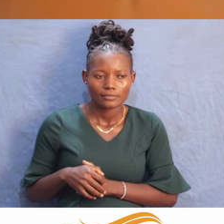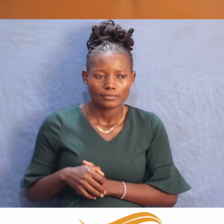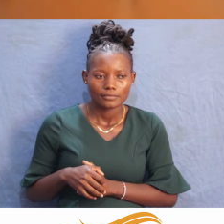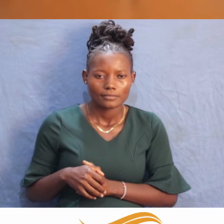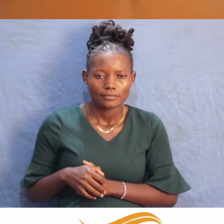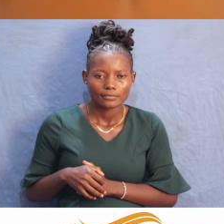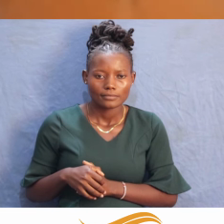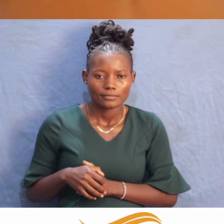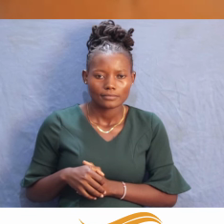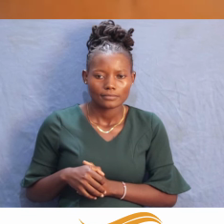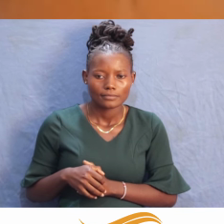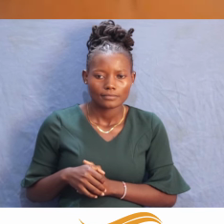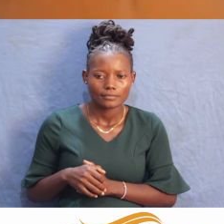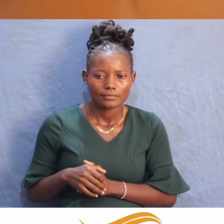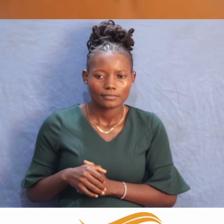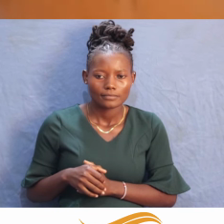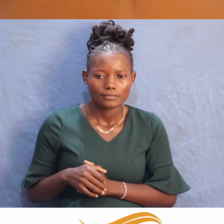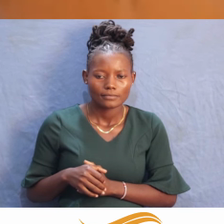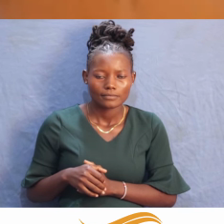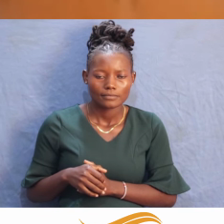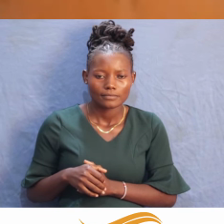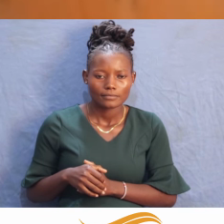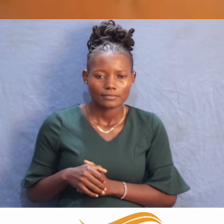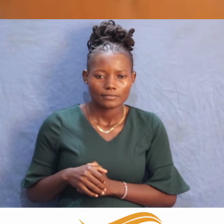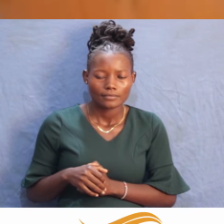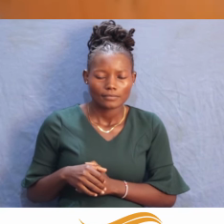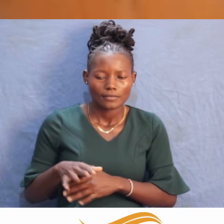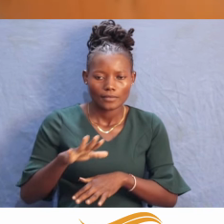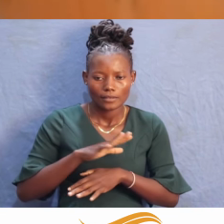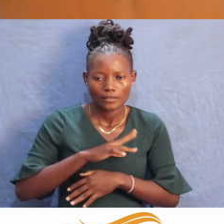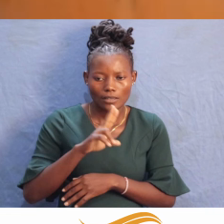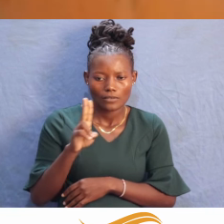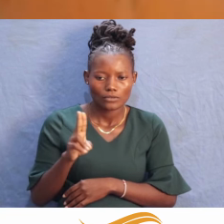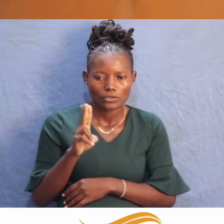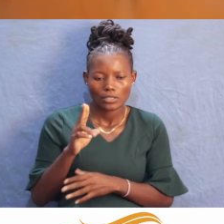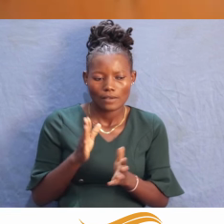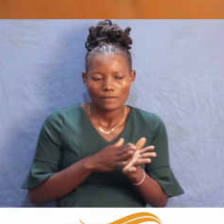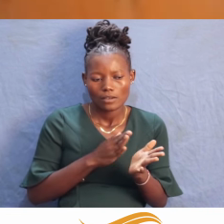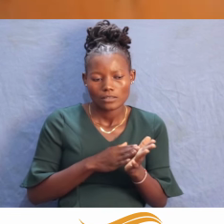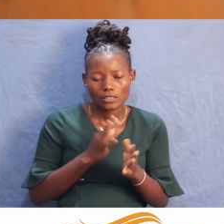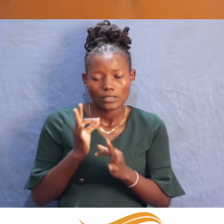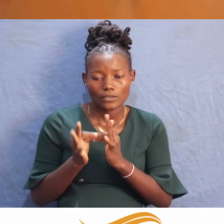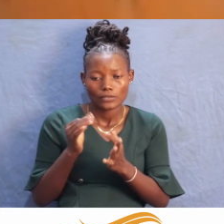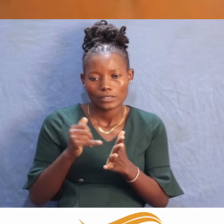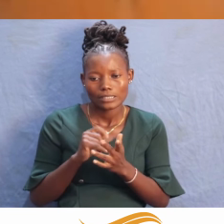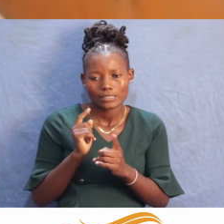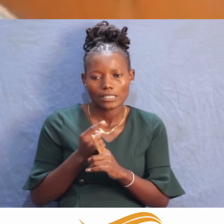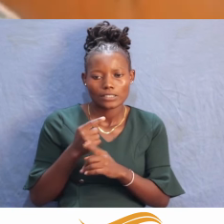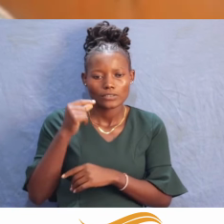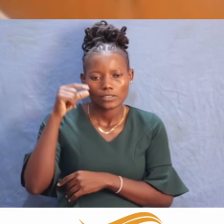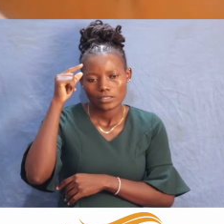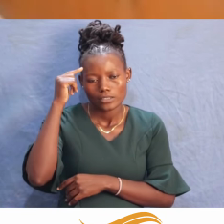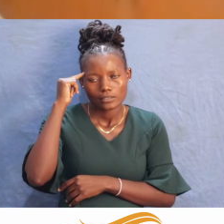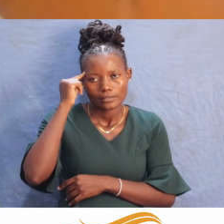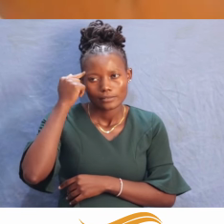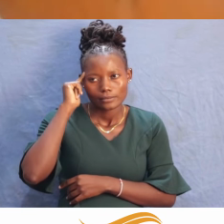might reach their maximum consumption quicker, but is there a difference between gender? I'm thinking out loud